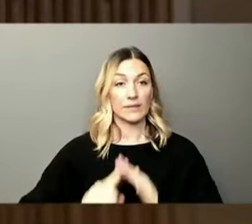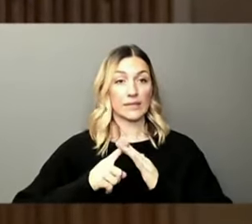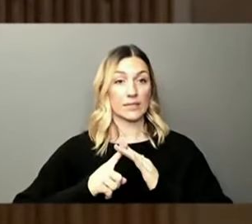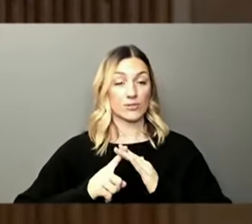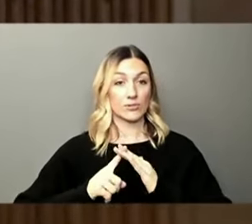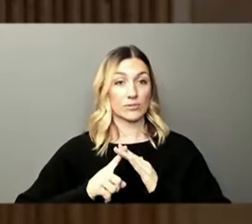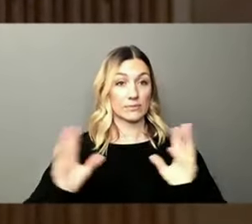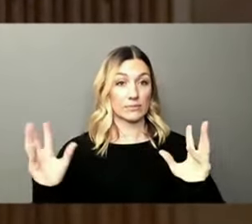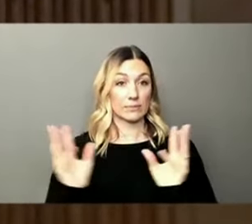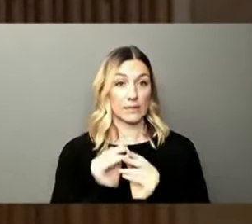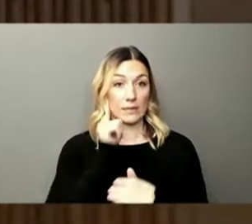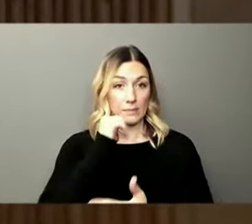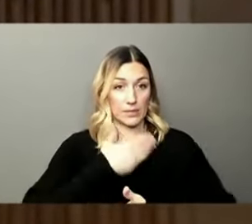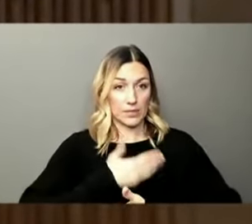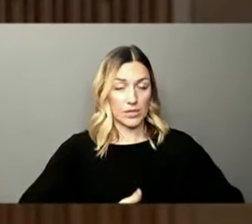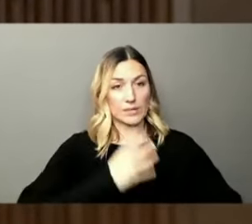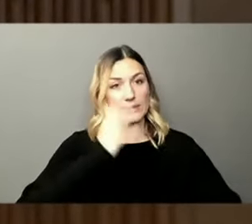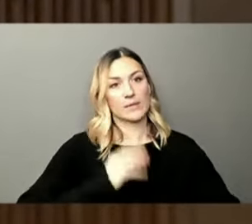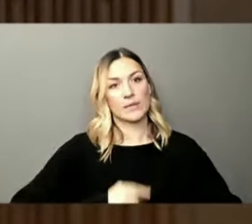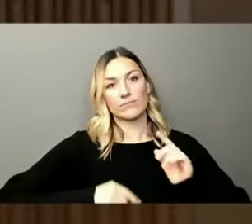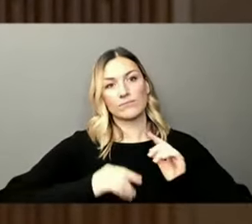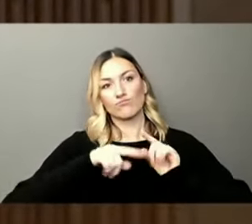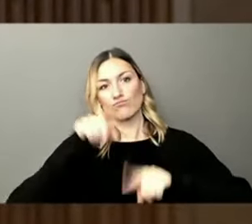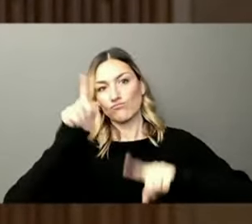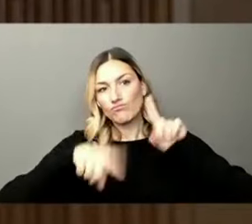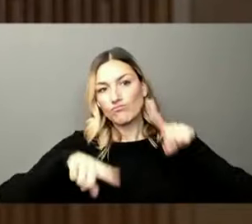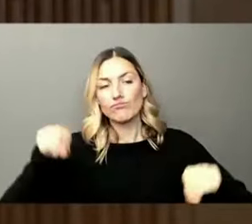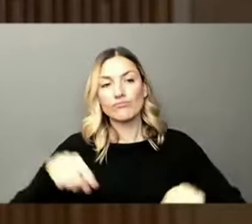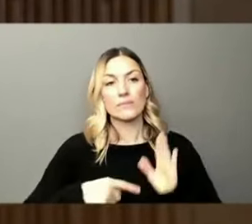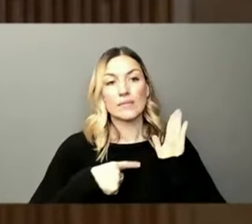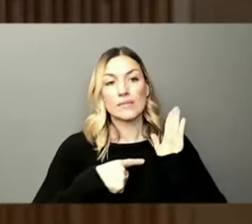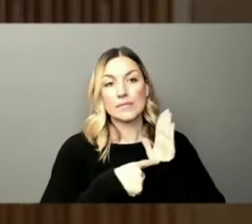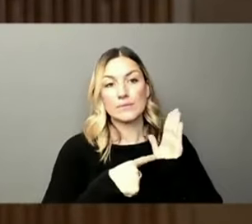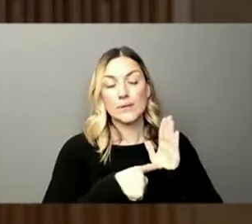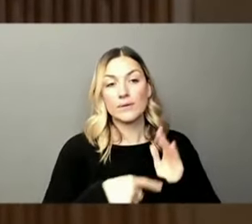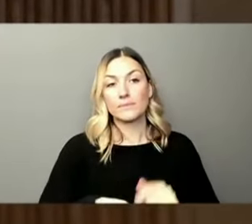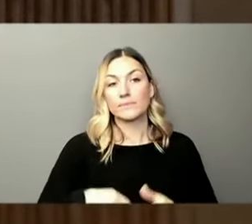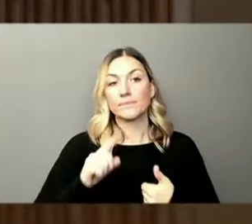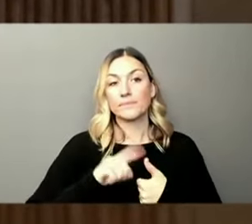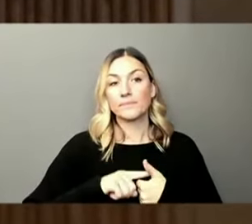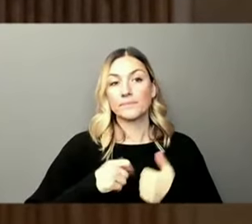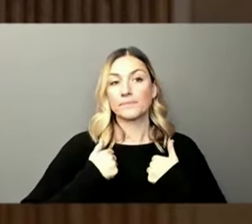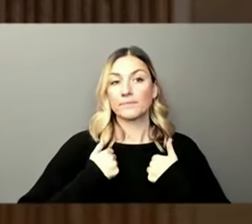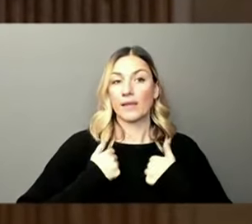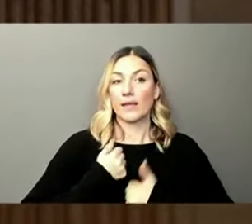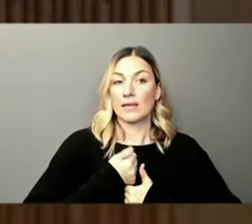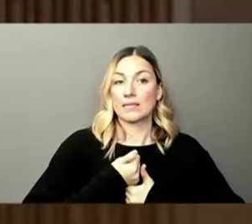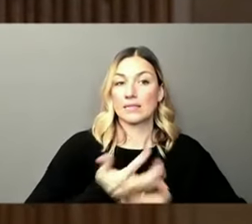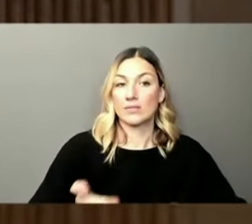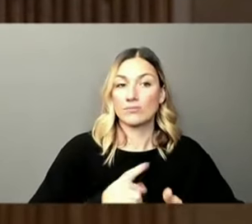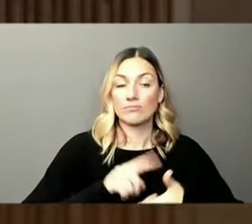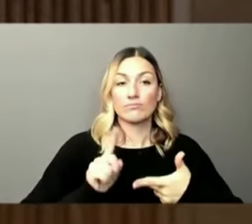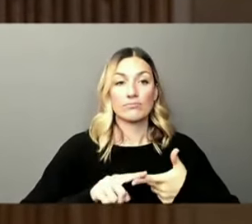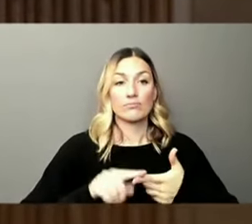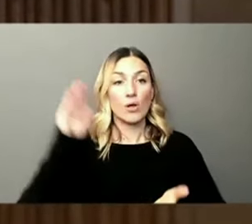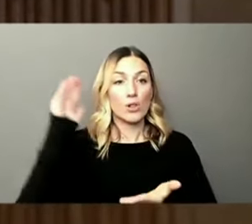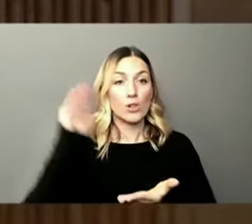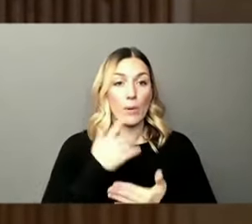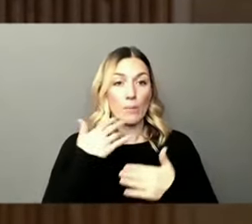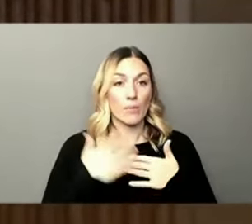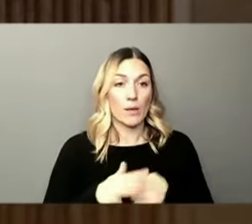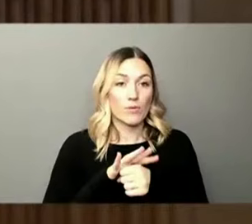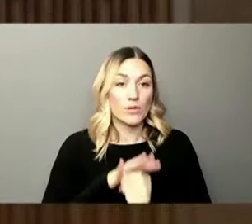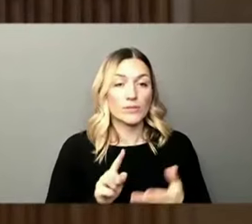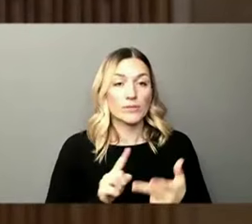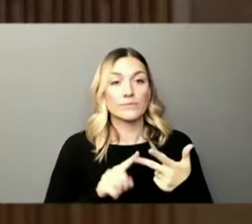was experiencing a wide range of symptoms, including extreme fatigue, low blood pressure, increased heart rate, severe